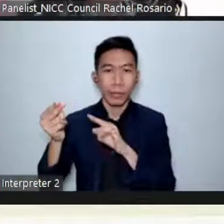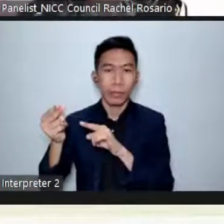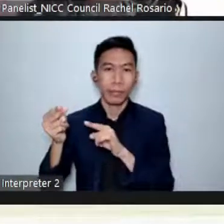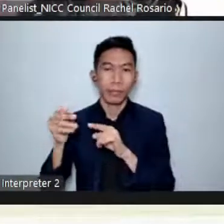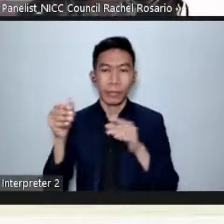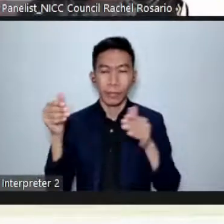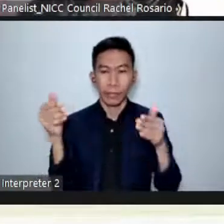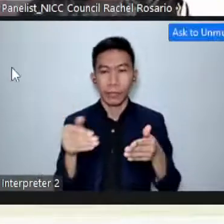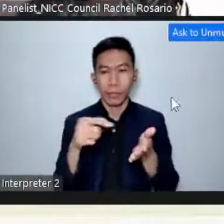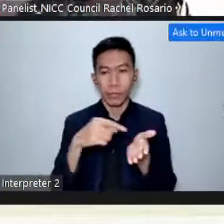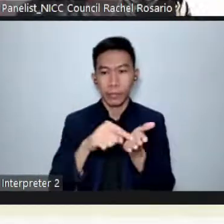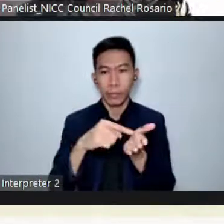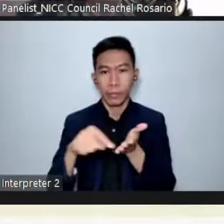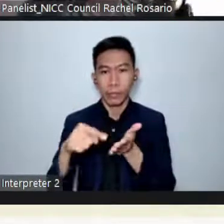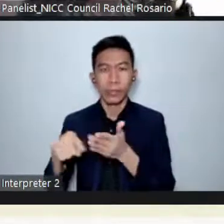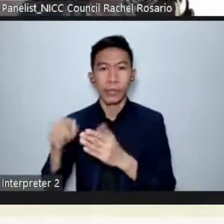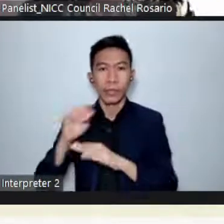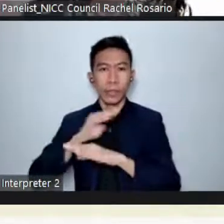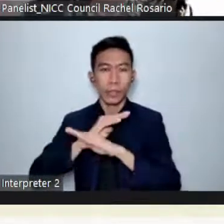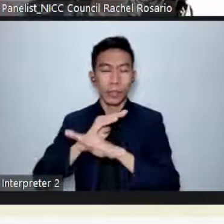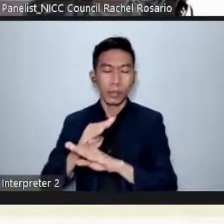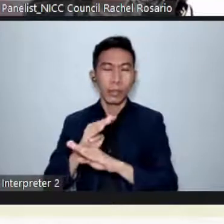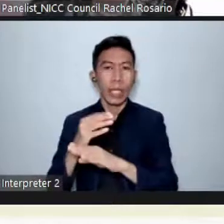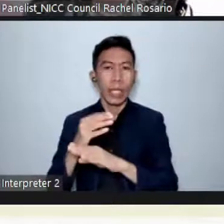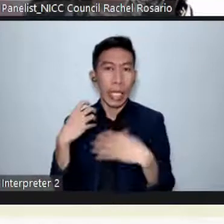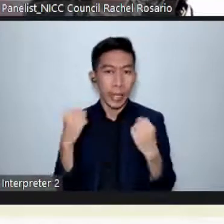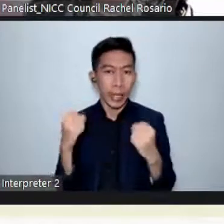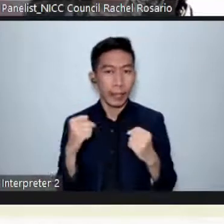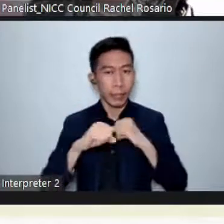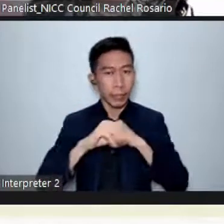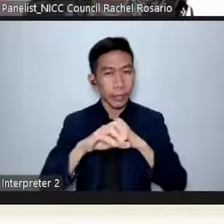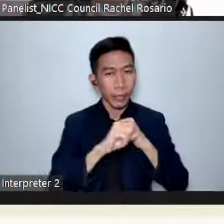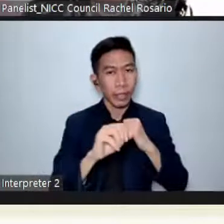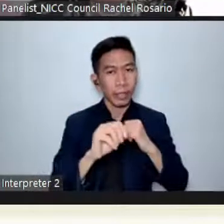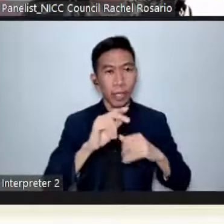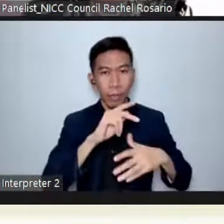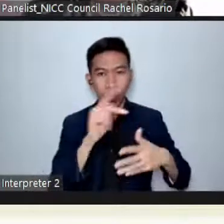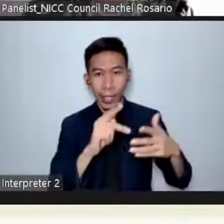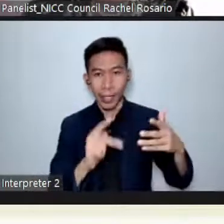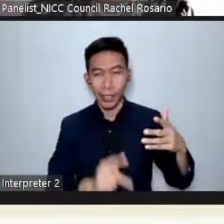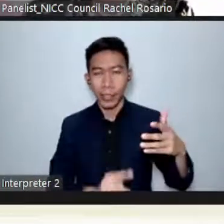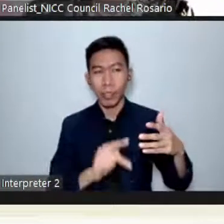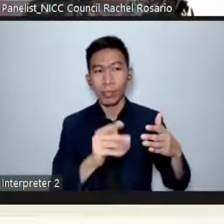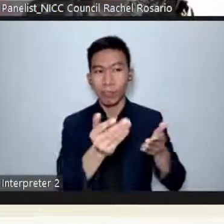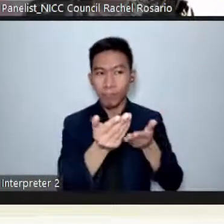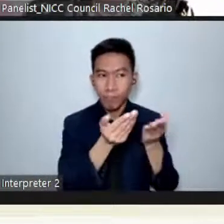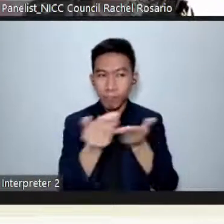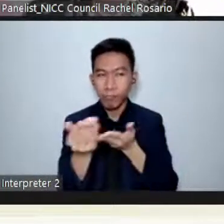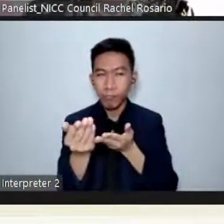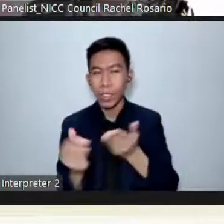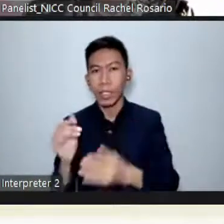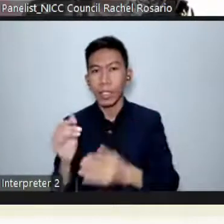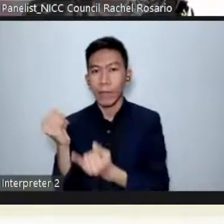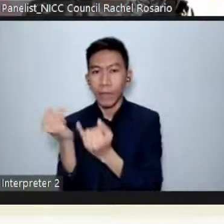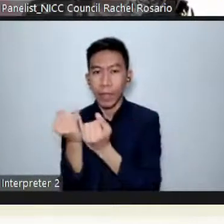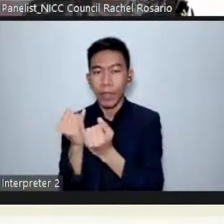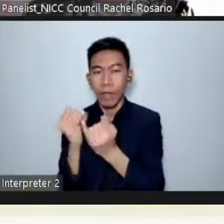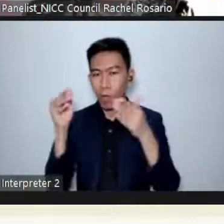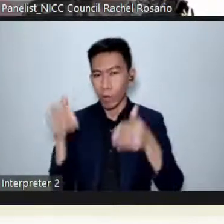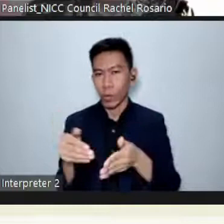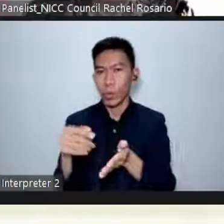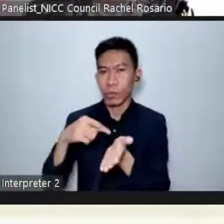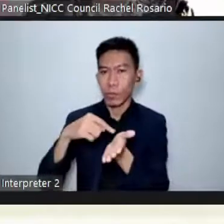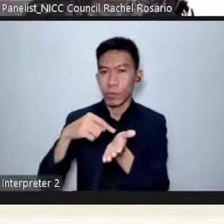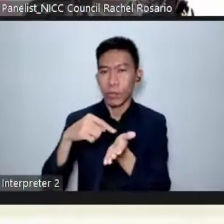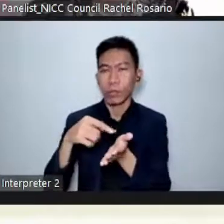spending on prevention, health promotion, and population-based services, and for PhilHealth to focus its spending on individual healthcare